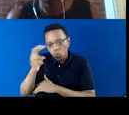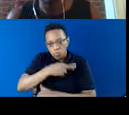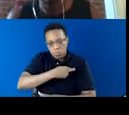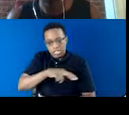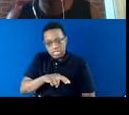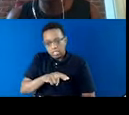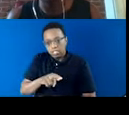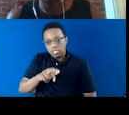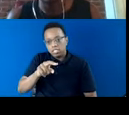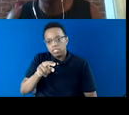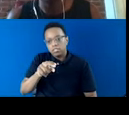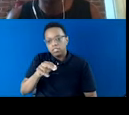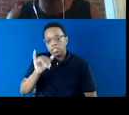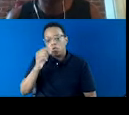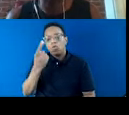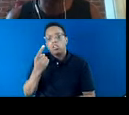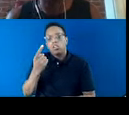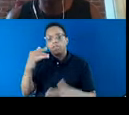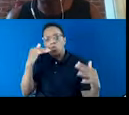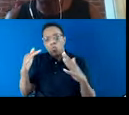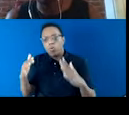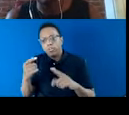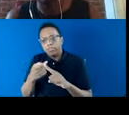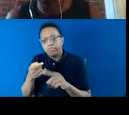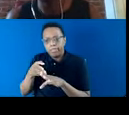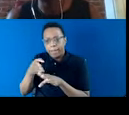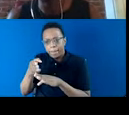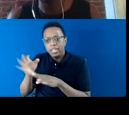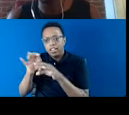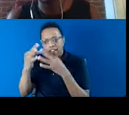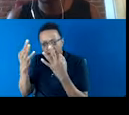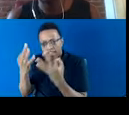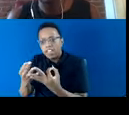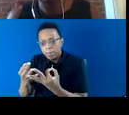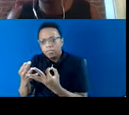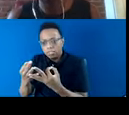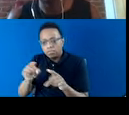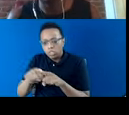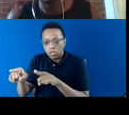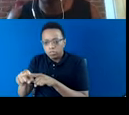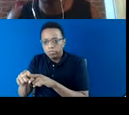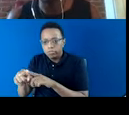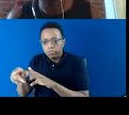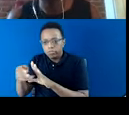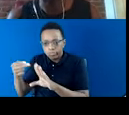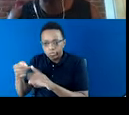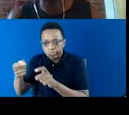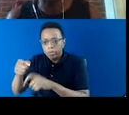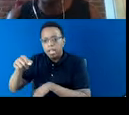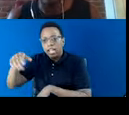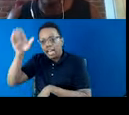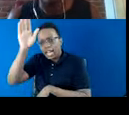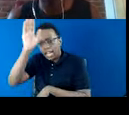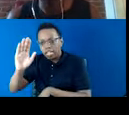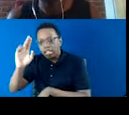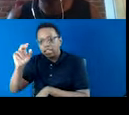one of the warriors of the main families in that epic, was also cursed by a goddess, I believe, or by a